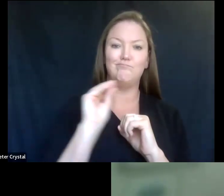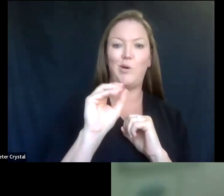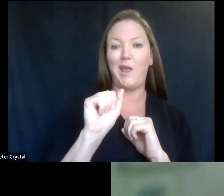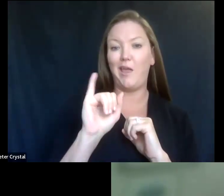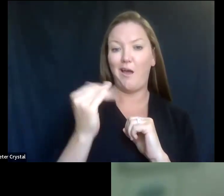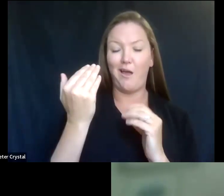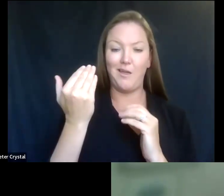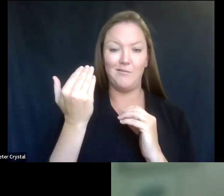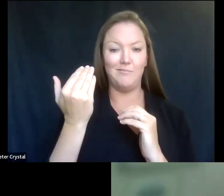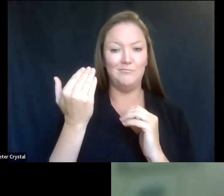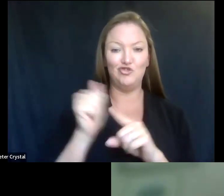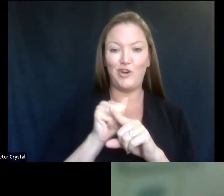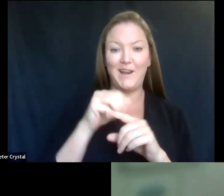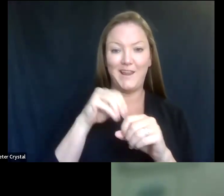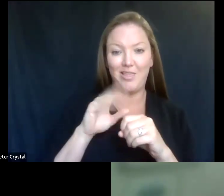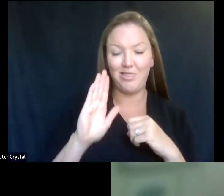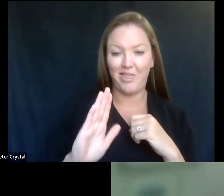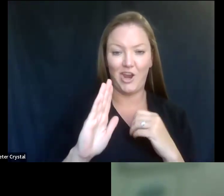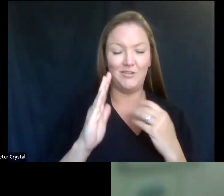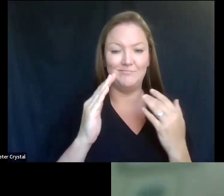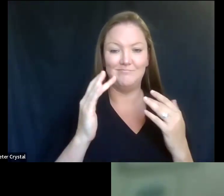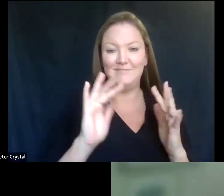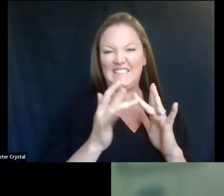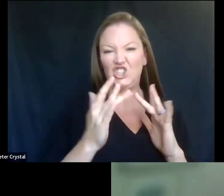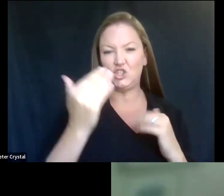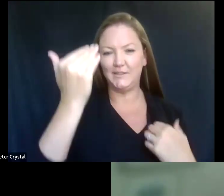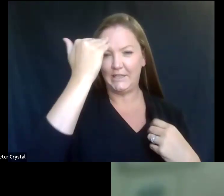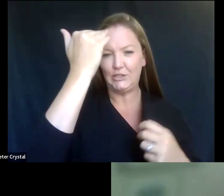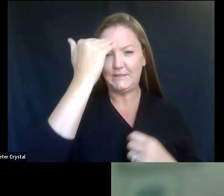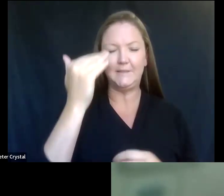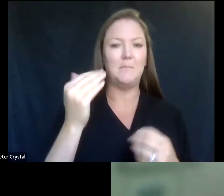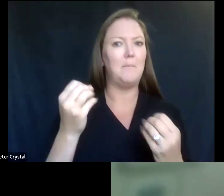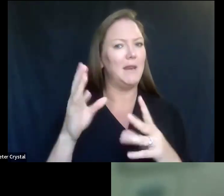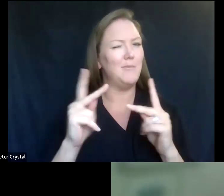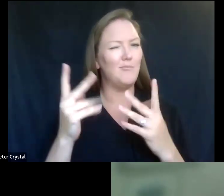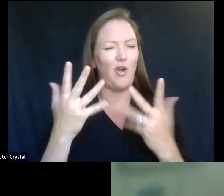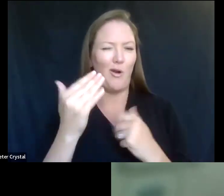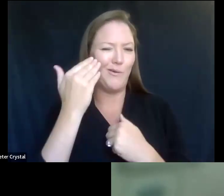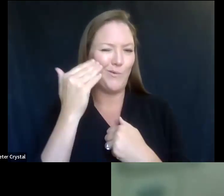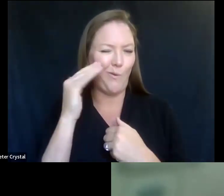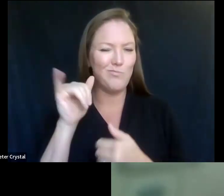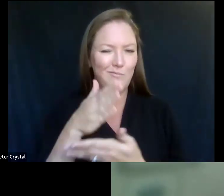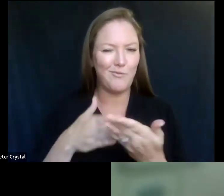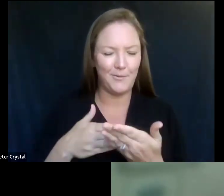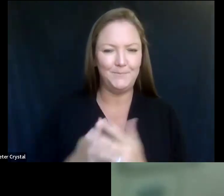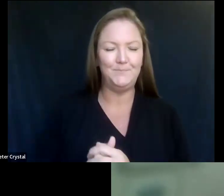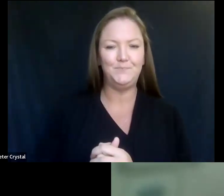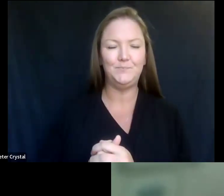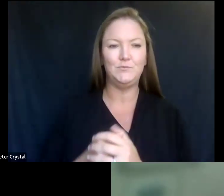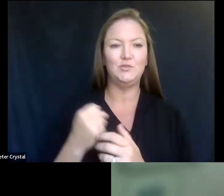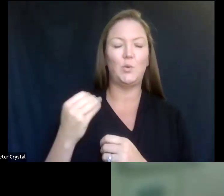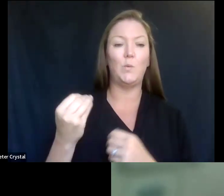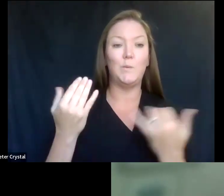a lot of the folks here are already kind of part of that game. So just really, Vera,